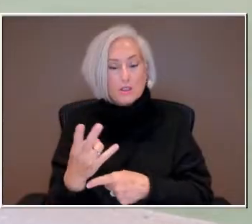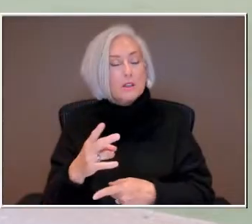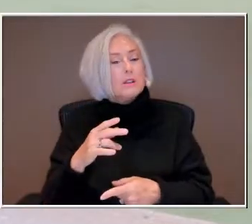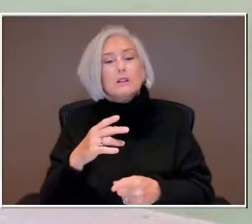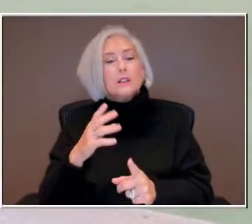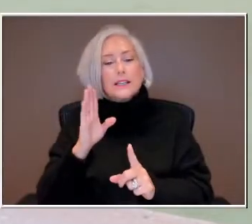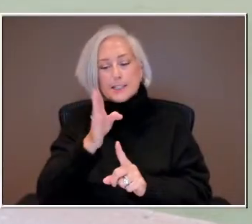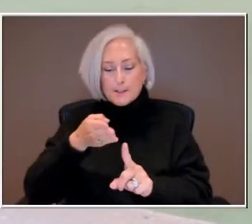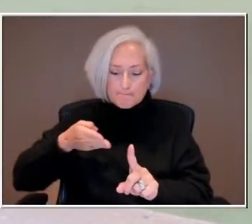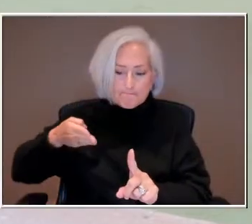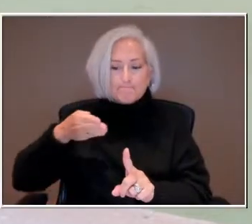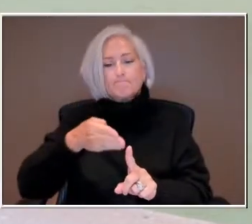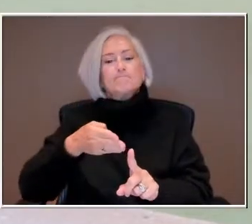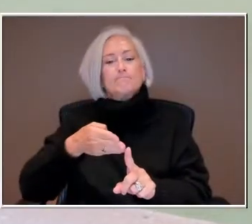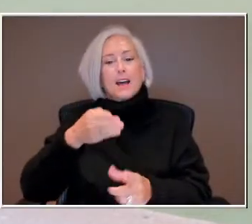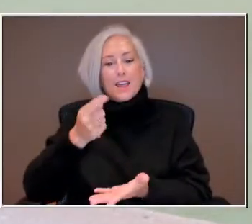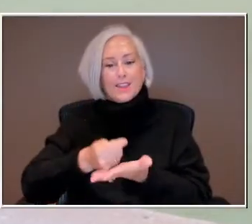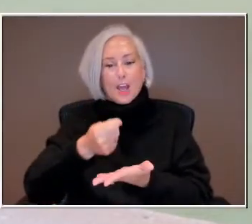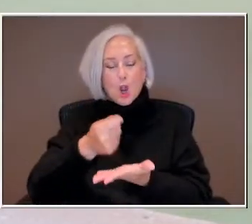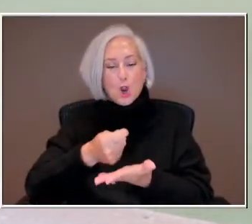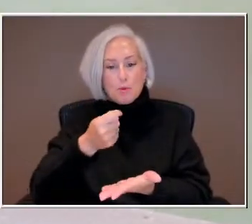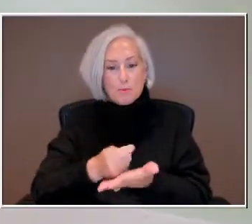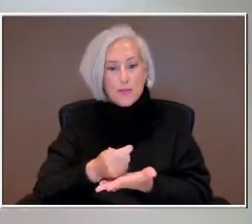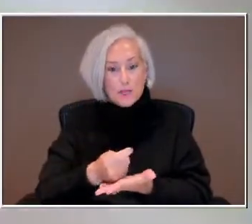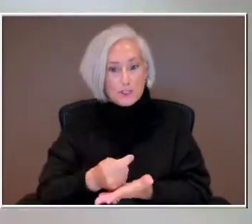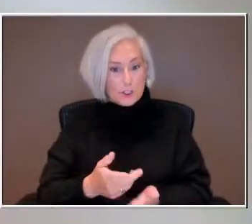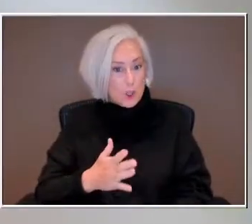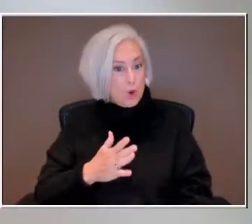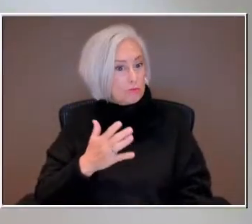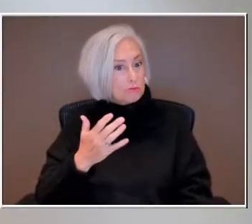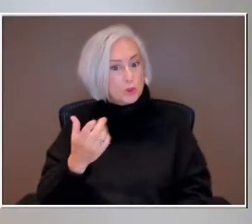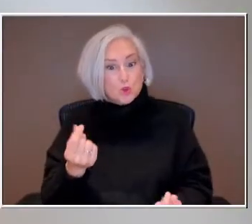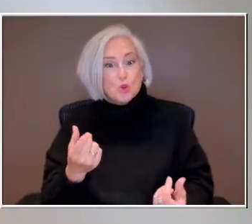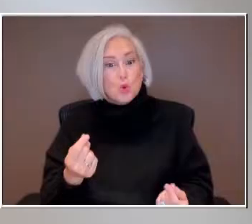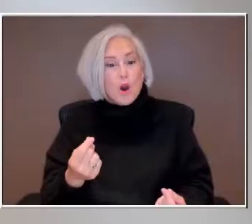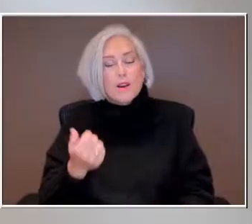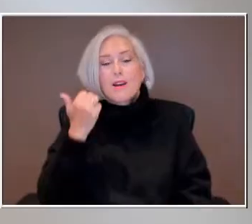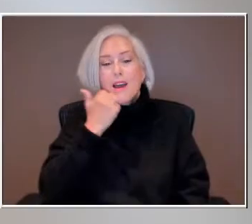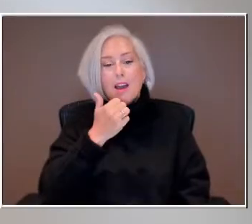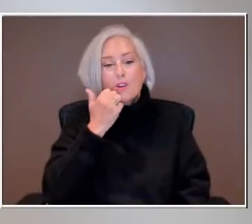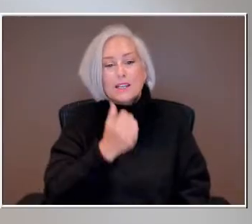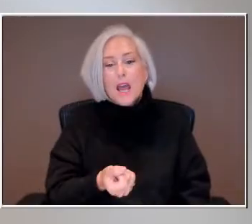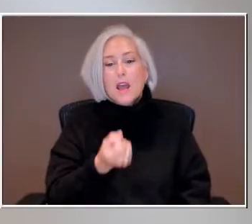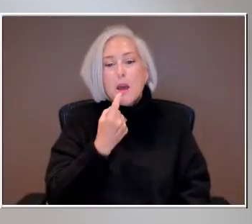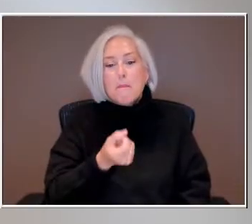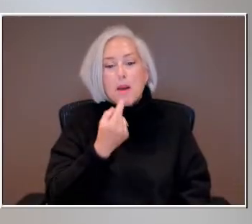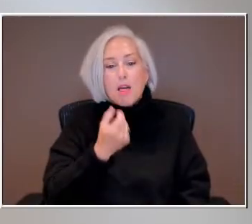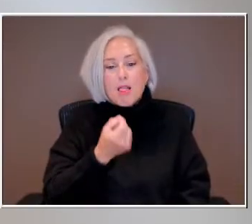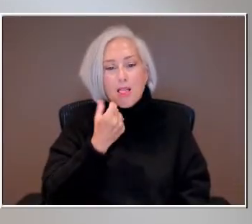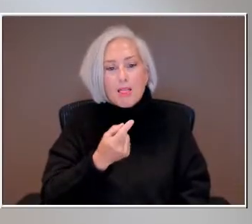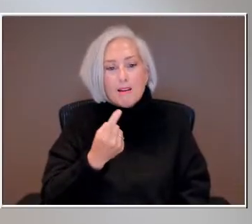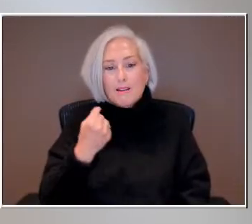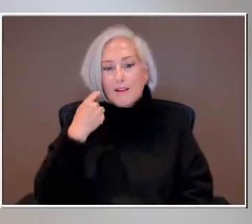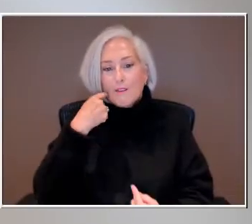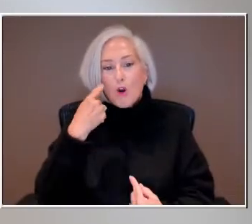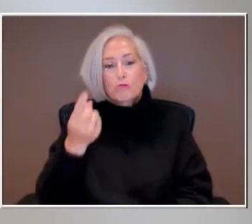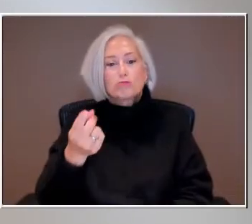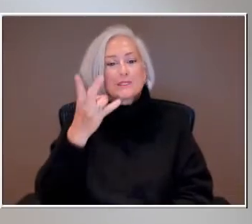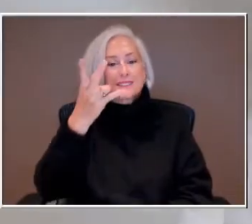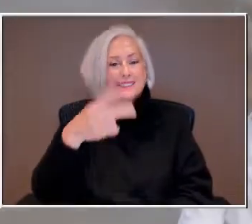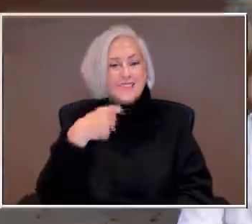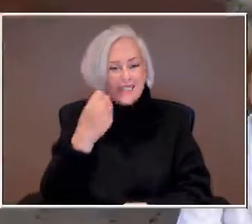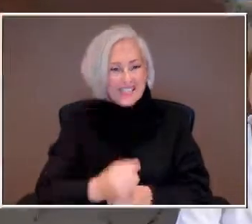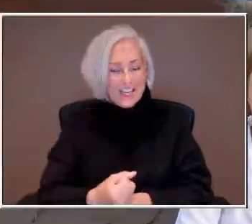therapy, so I simply take a pill every day, and I have for the past 7 years. Jenny continues